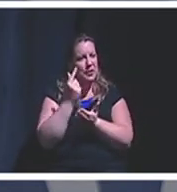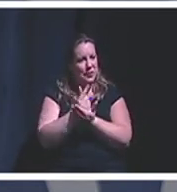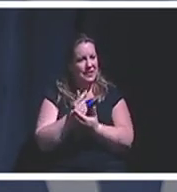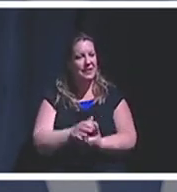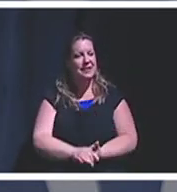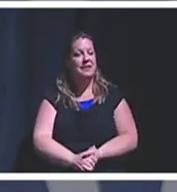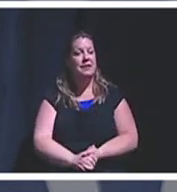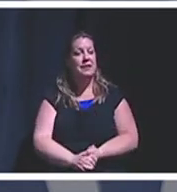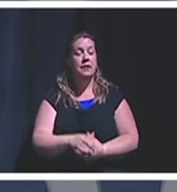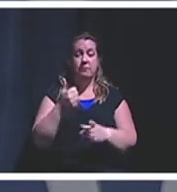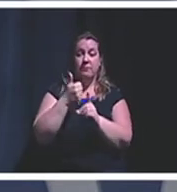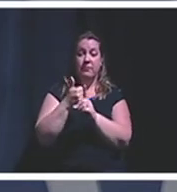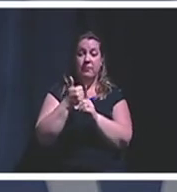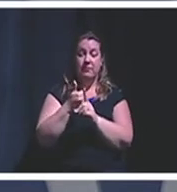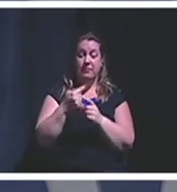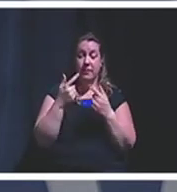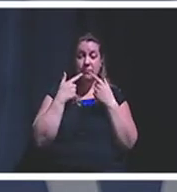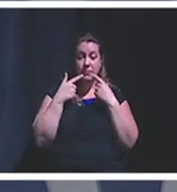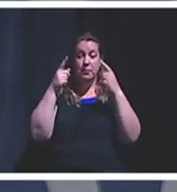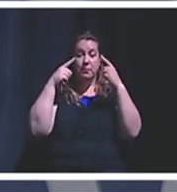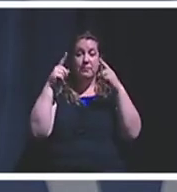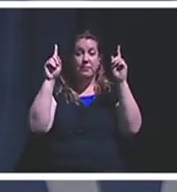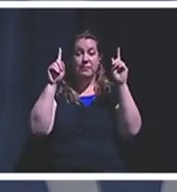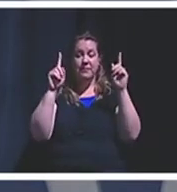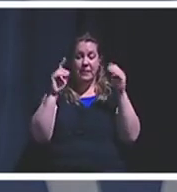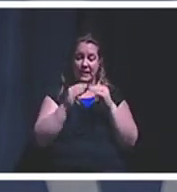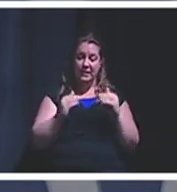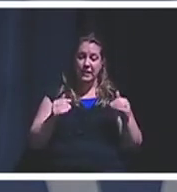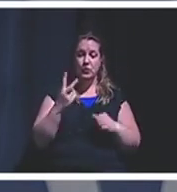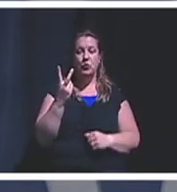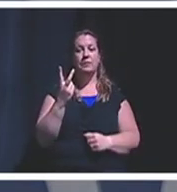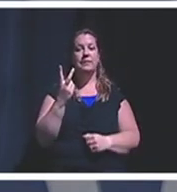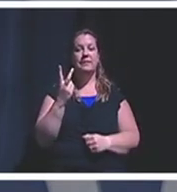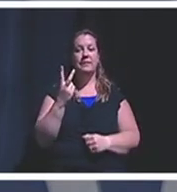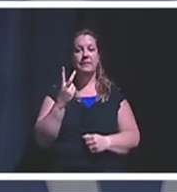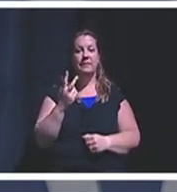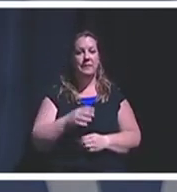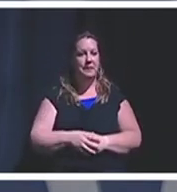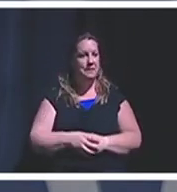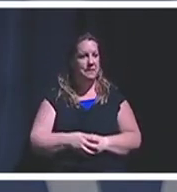You have successfully completed stage 2 of your journey.